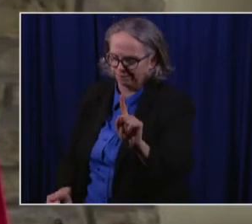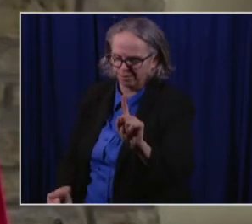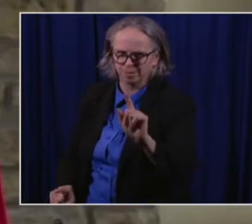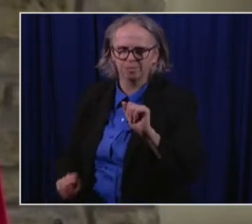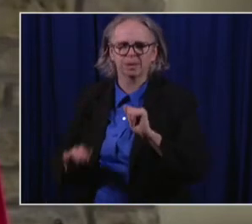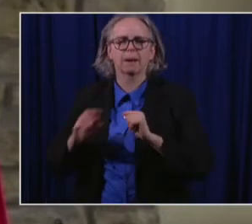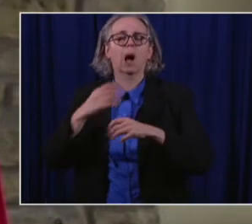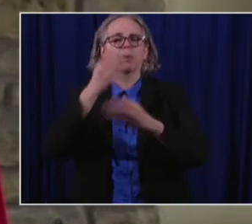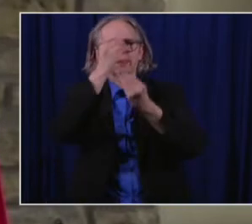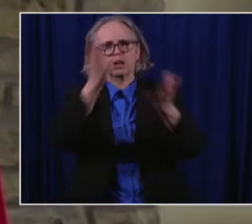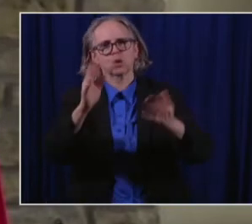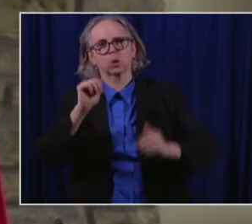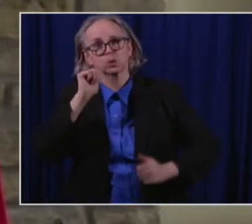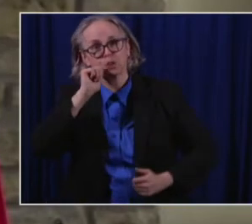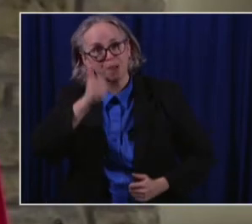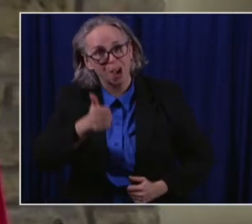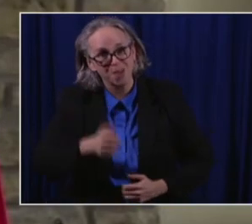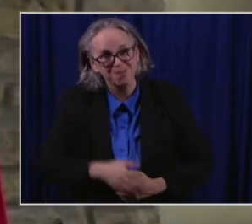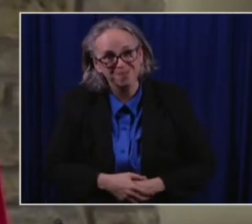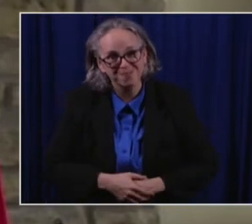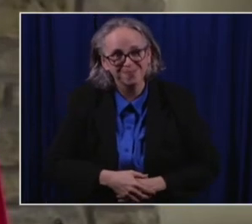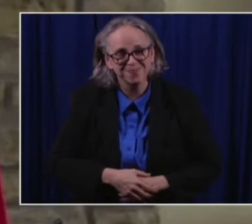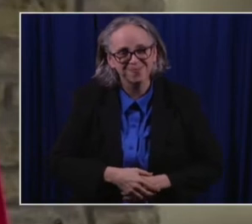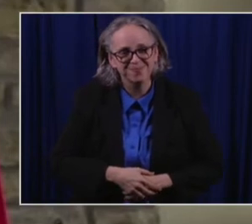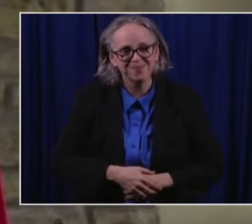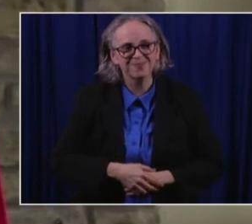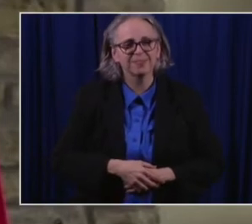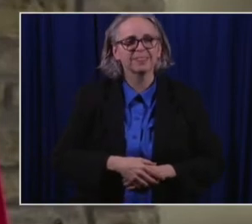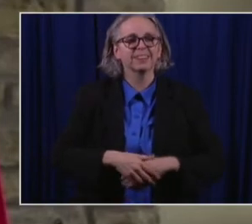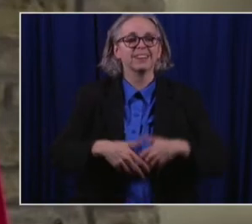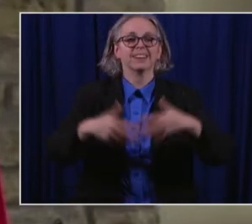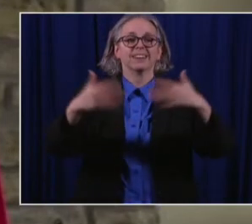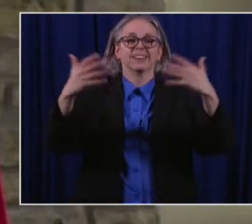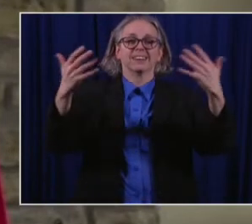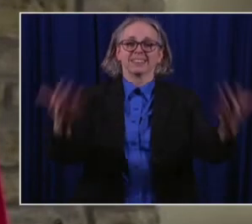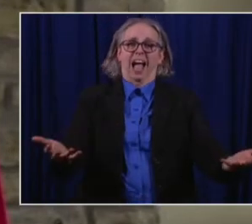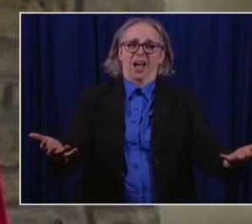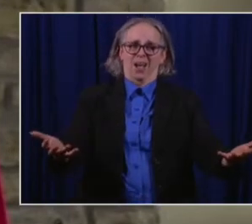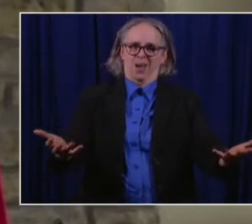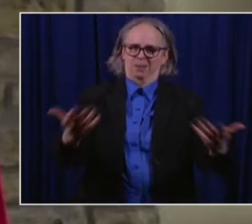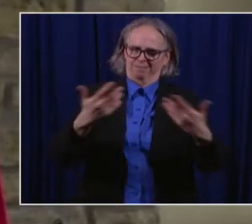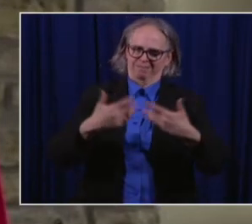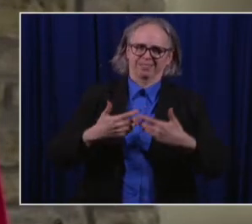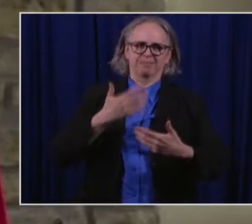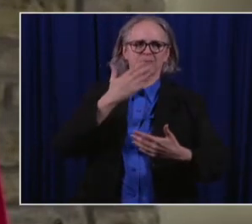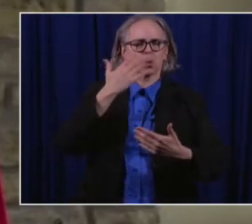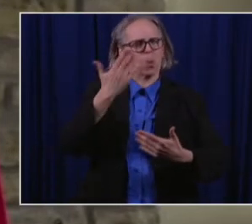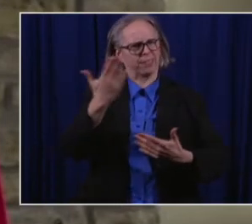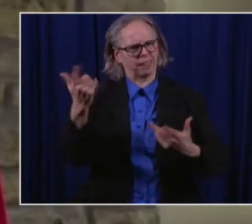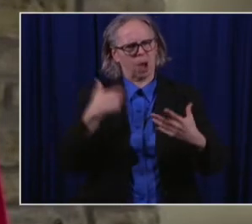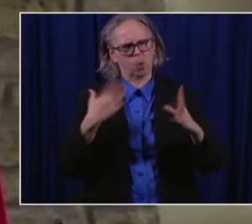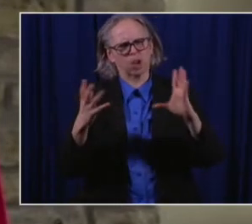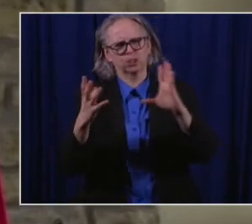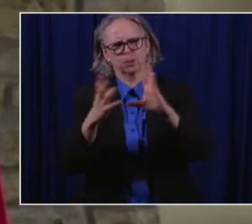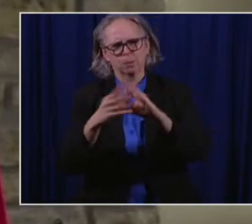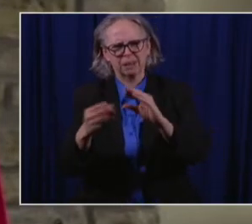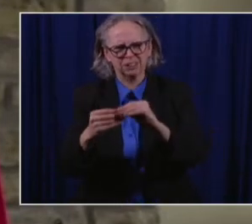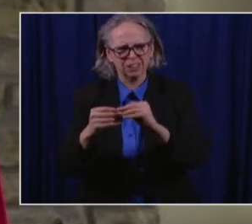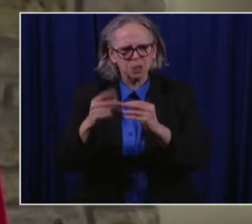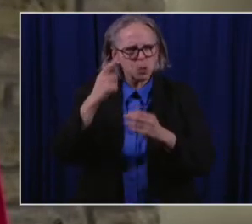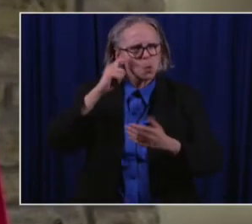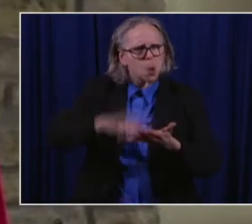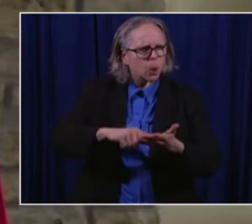Well, one of the things, as I mentioned, is we're seeing local elected officials doing amazing things, and some of them have sent